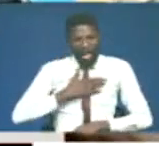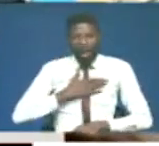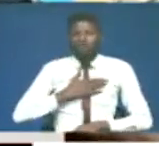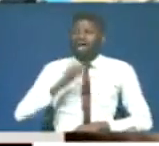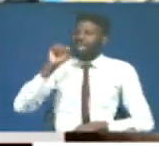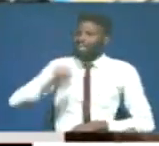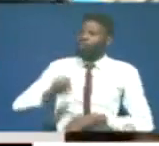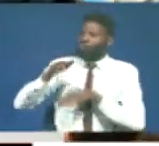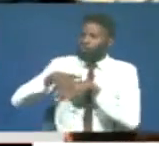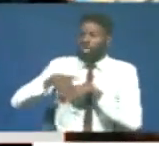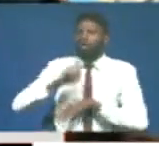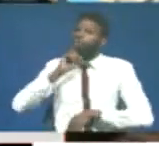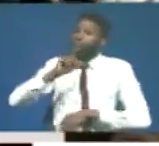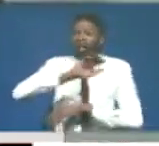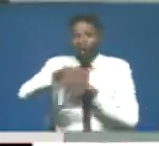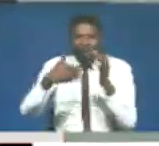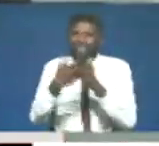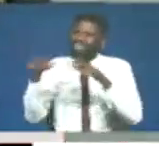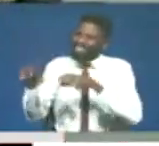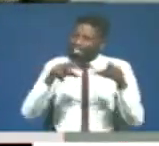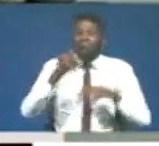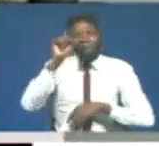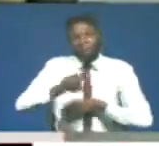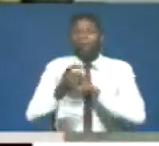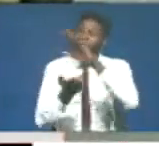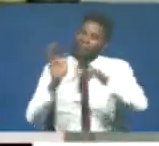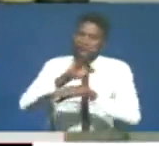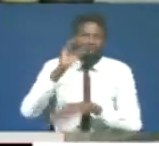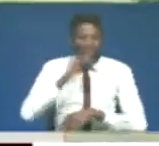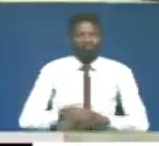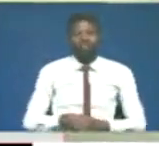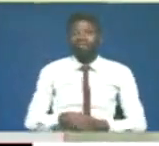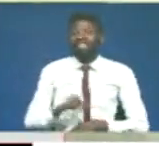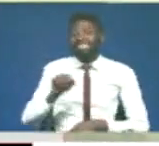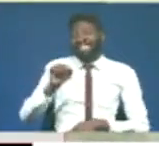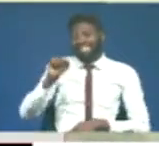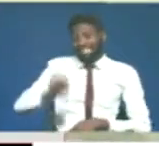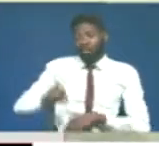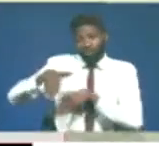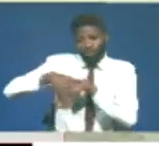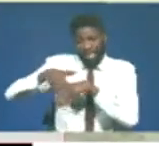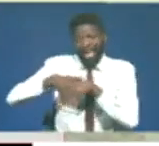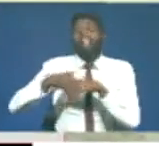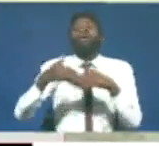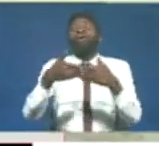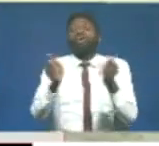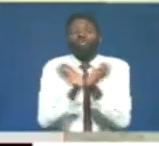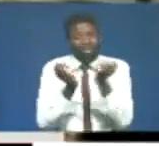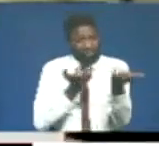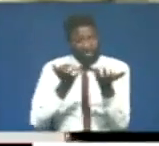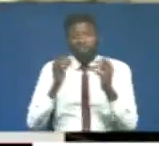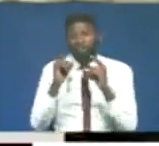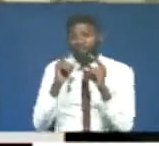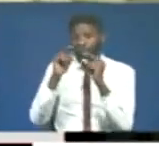revert to Mombasa for handling and clearing. The South Sudan business community accused Kenya Port Authority of forcibly